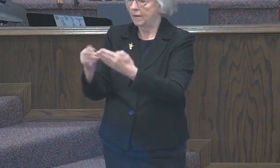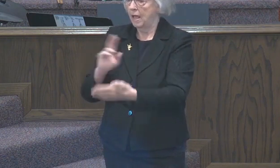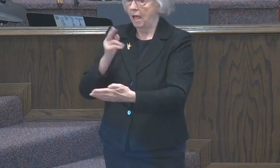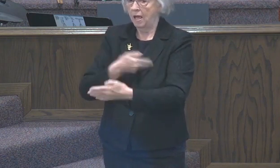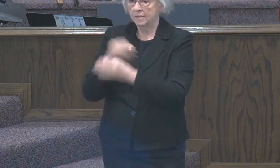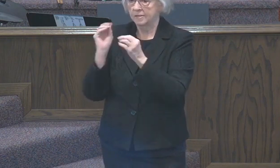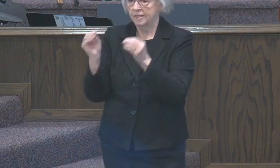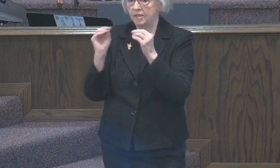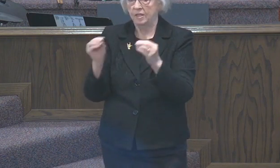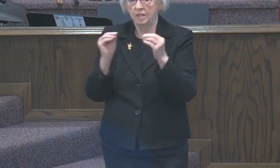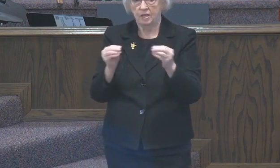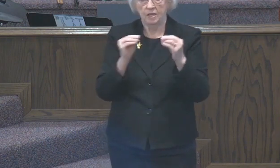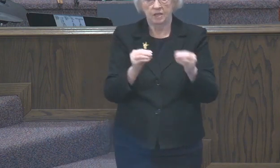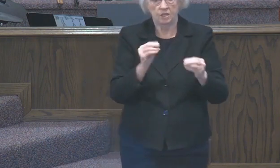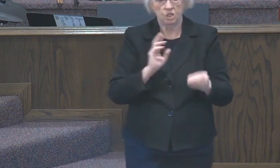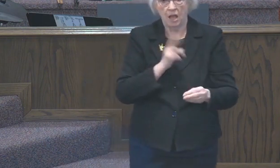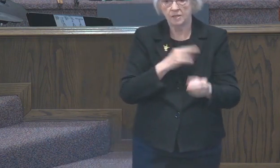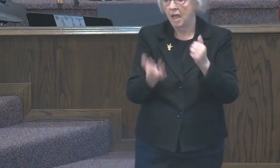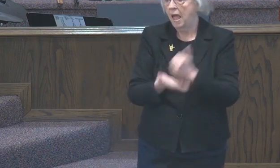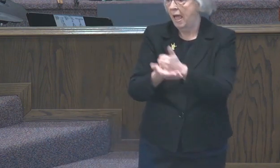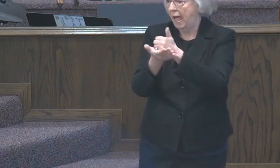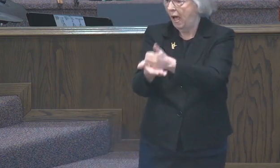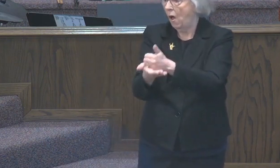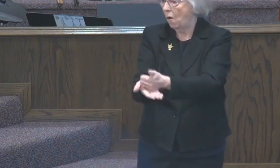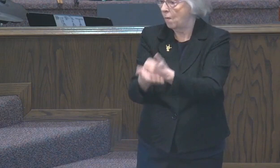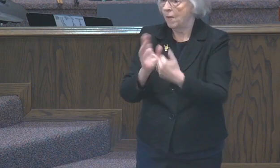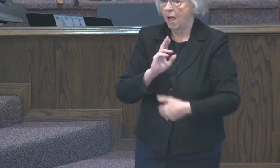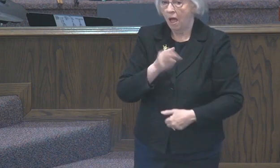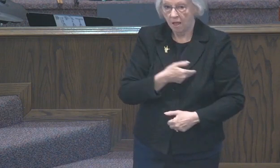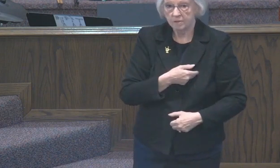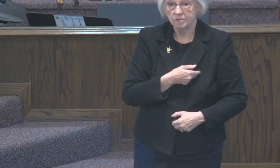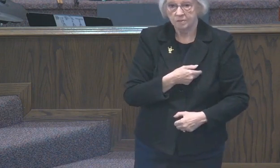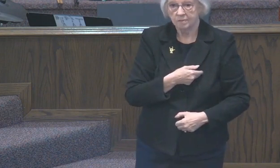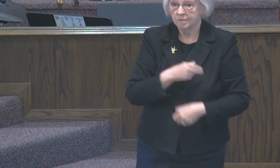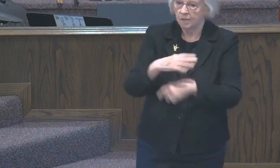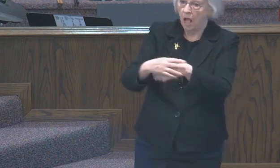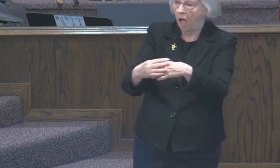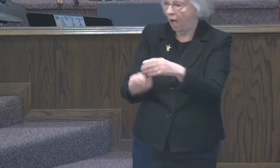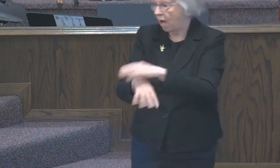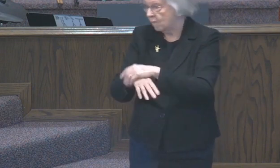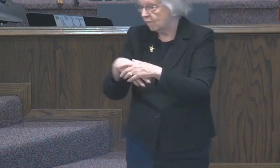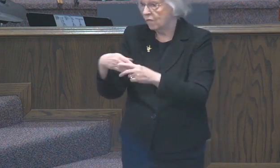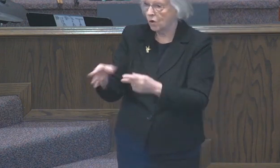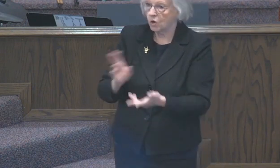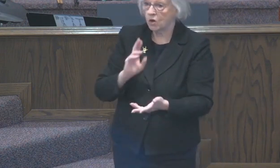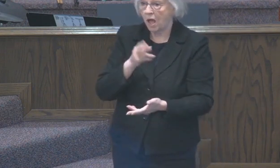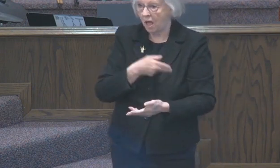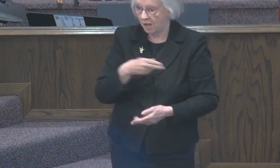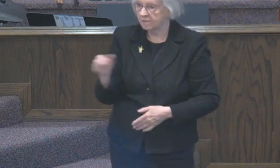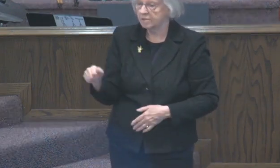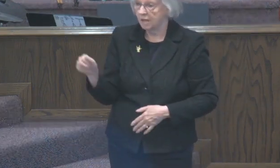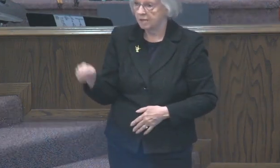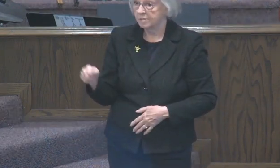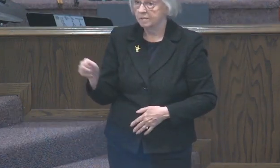And he who loves me will be loved by my Father, and I will love him, and I will